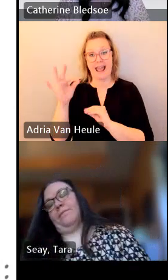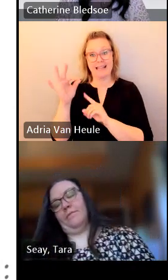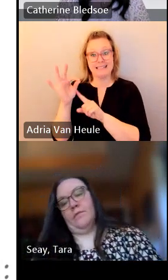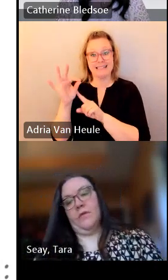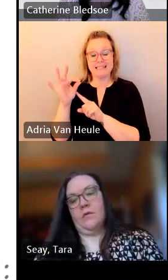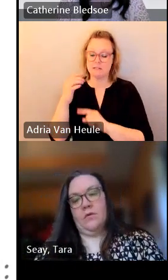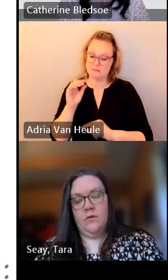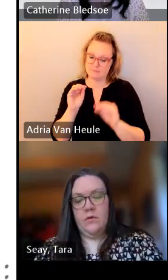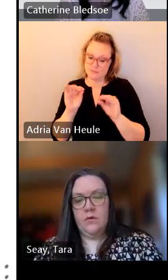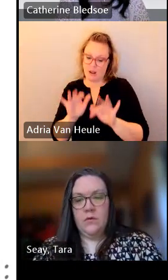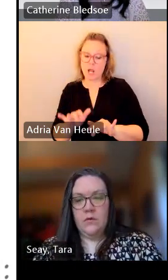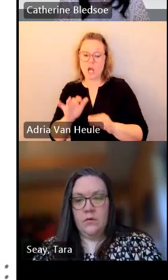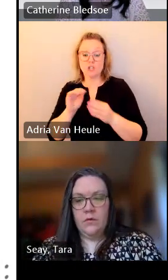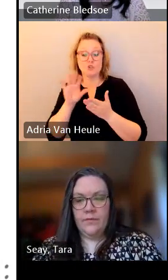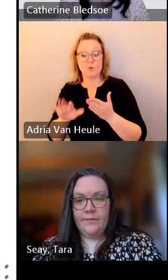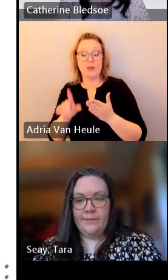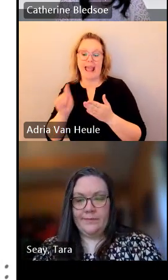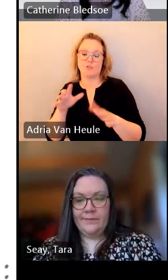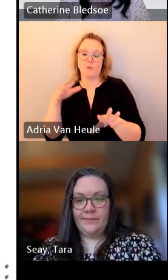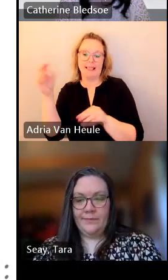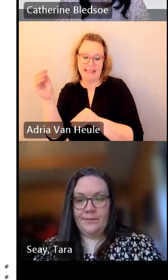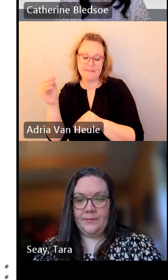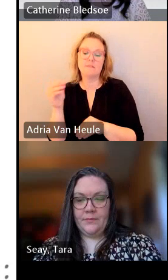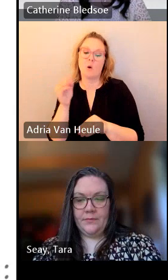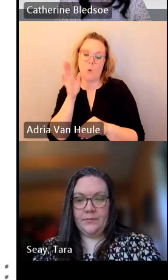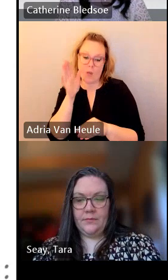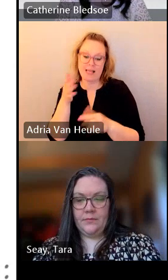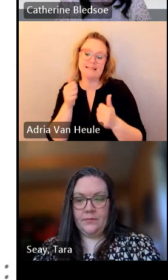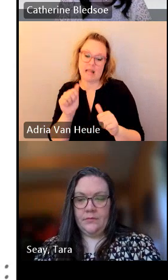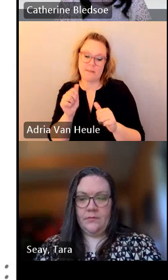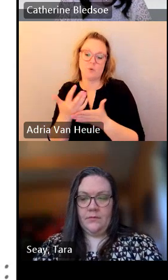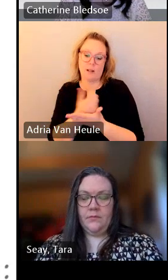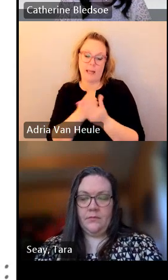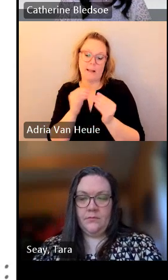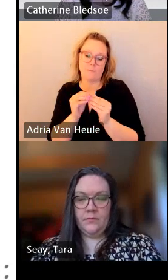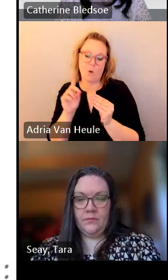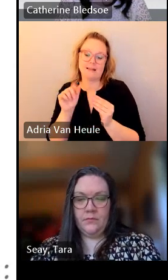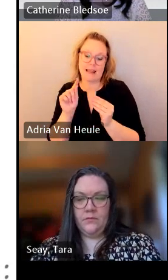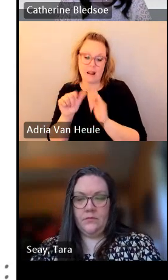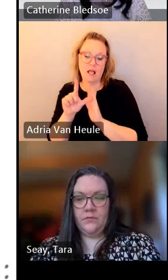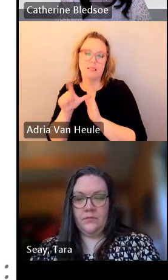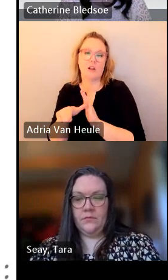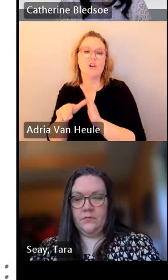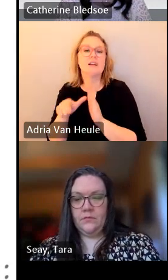had to leave early, will attempt to finish data collection. And that's fine. It just leaves a note for us and for you.